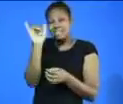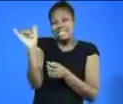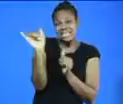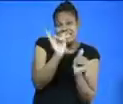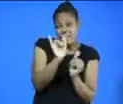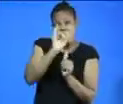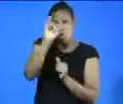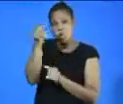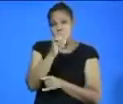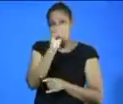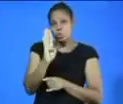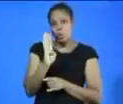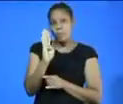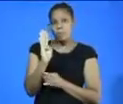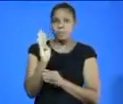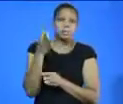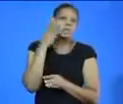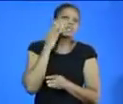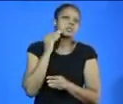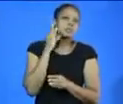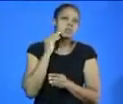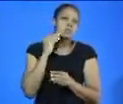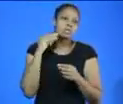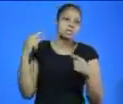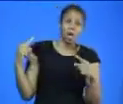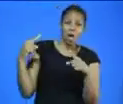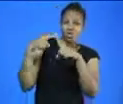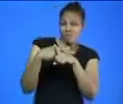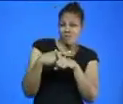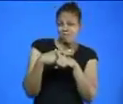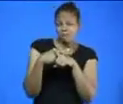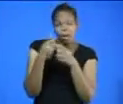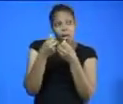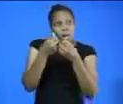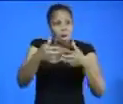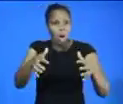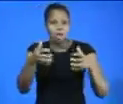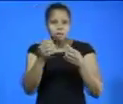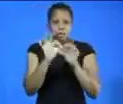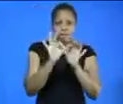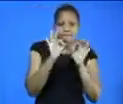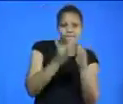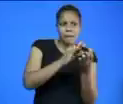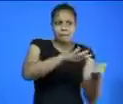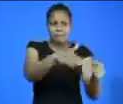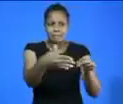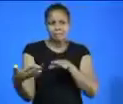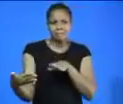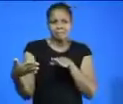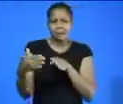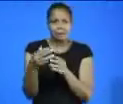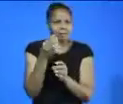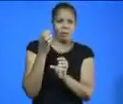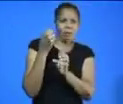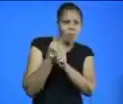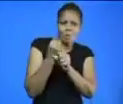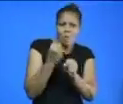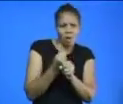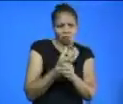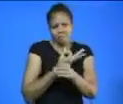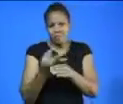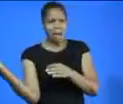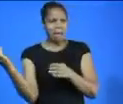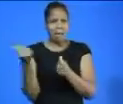the midst of the controversy and you're losing the stuff that once gave you joy, you're losing your children, you're losing